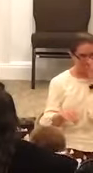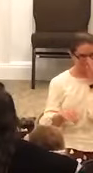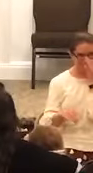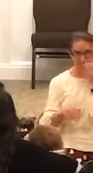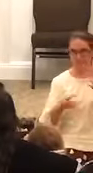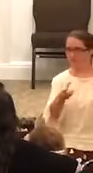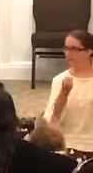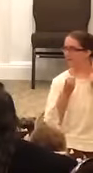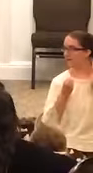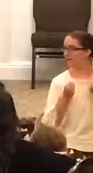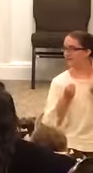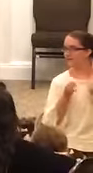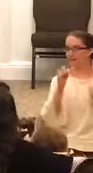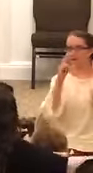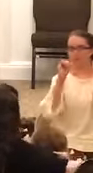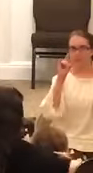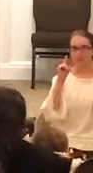might catch COVID from.